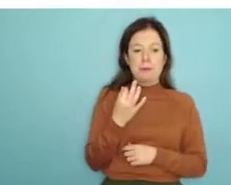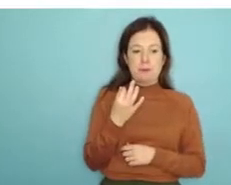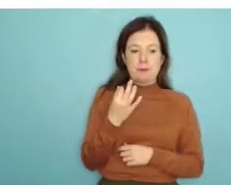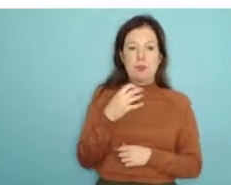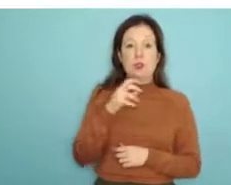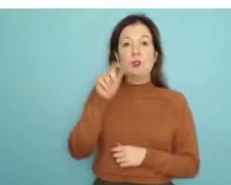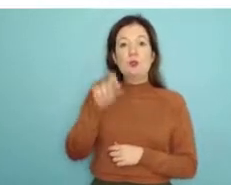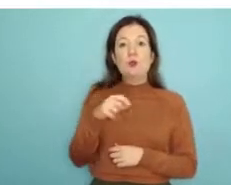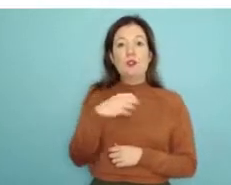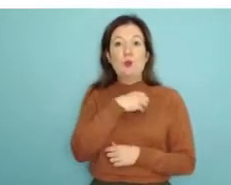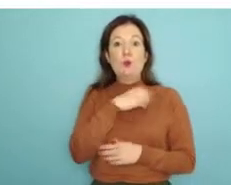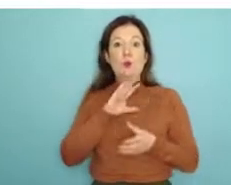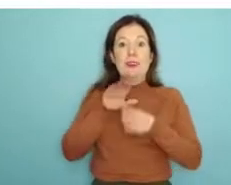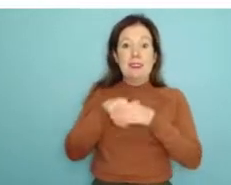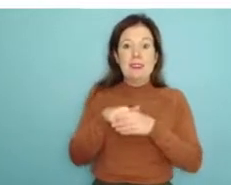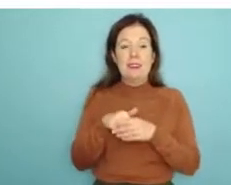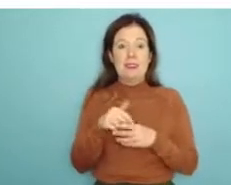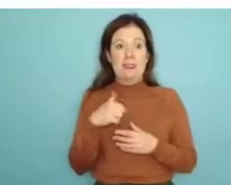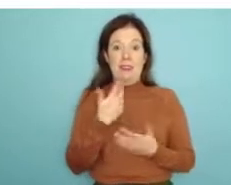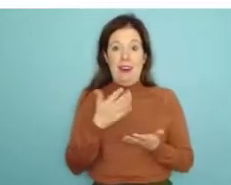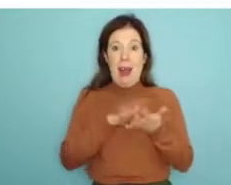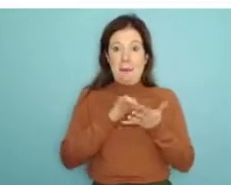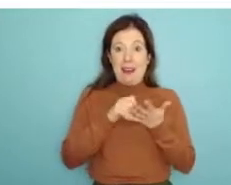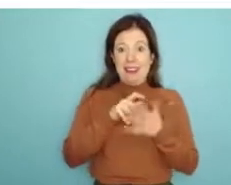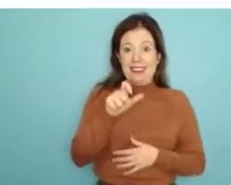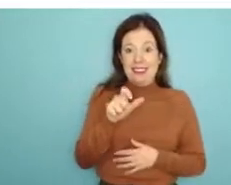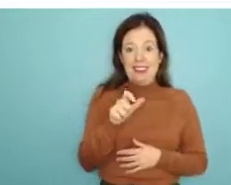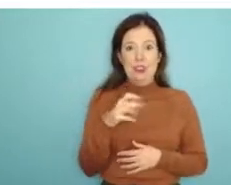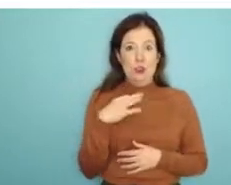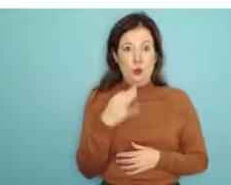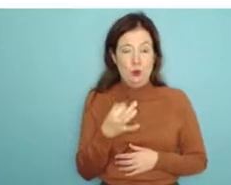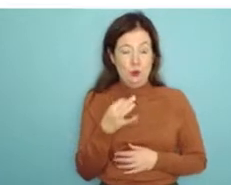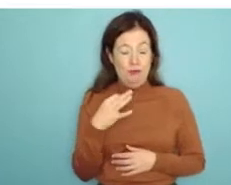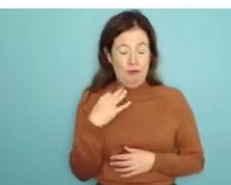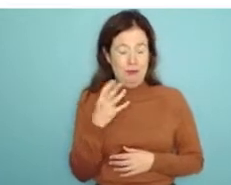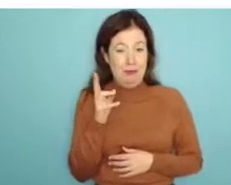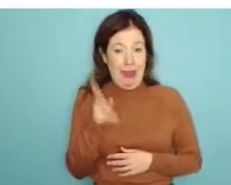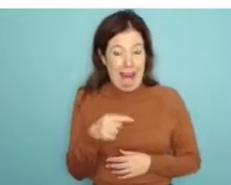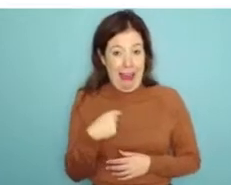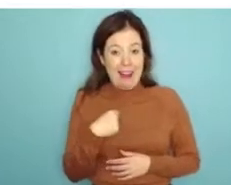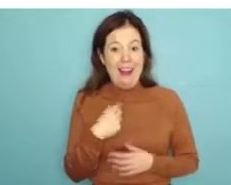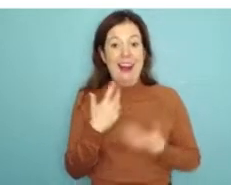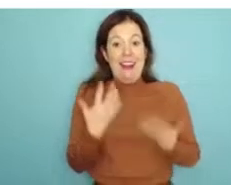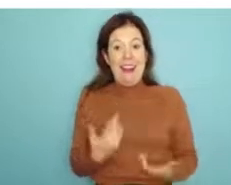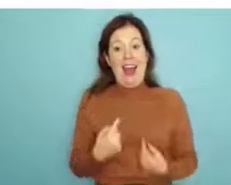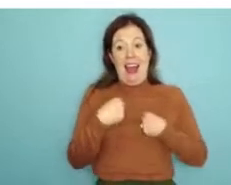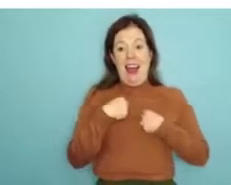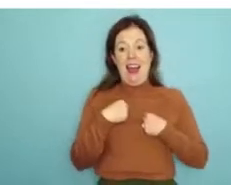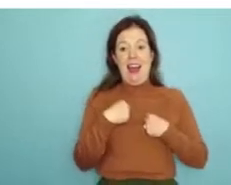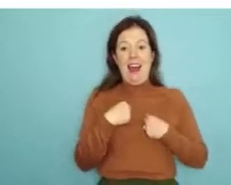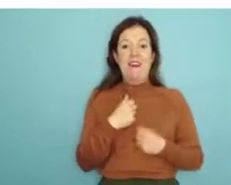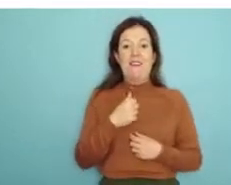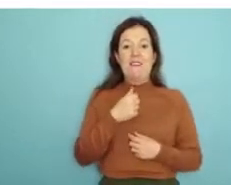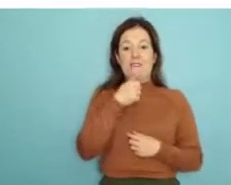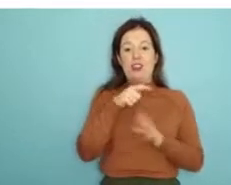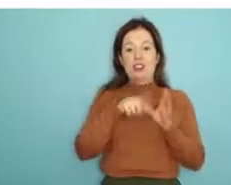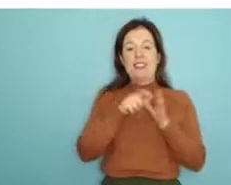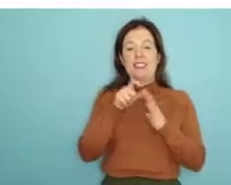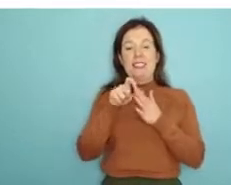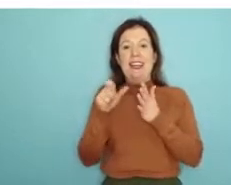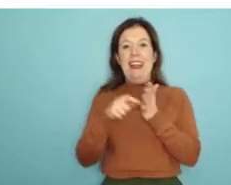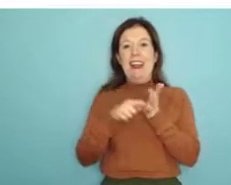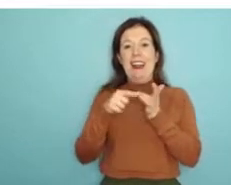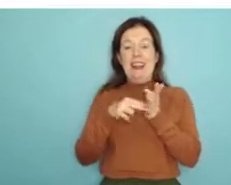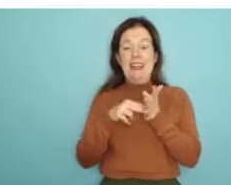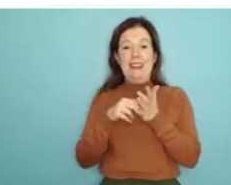I then did a master's, was student rep again there, and now finally on my first year of DClinPsych training, I'm also a